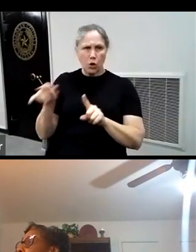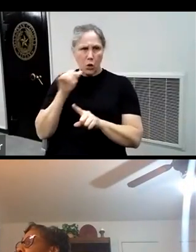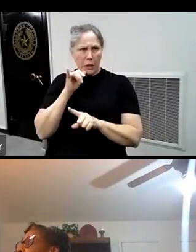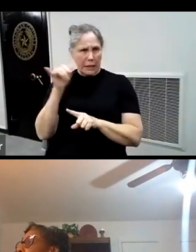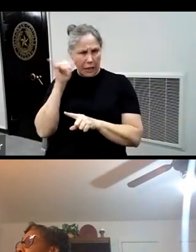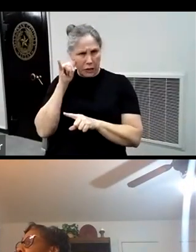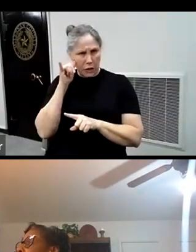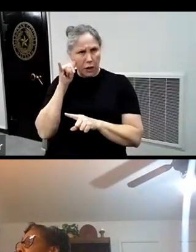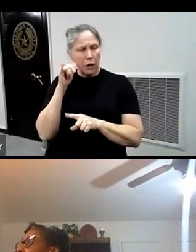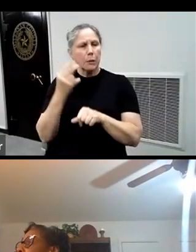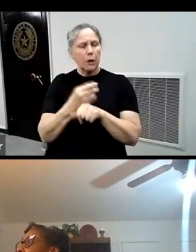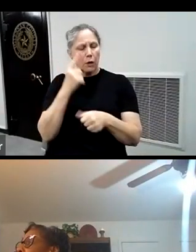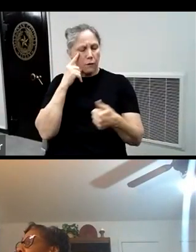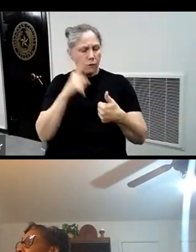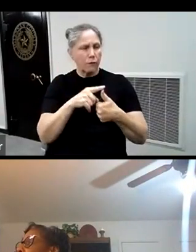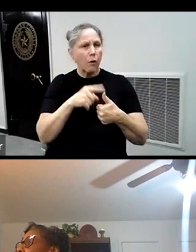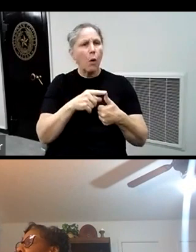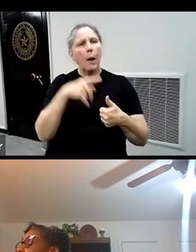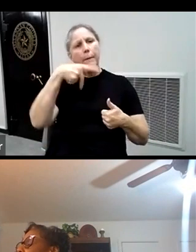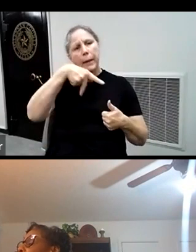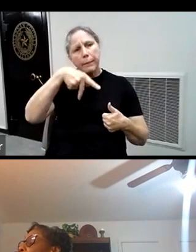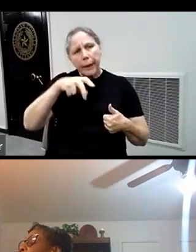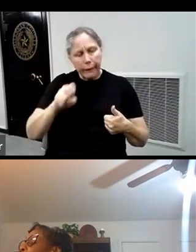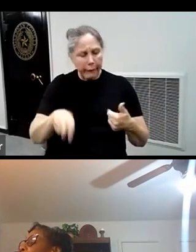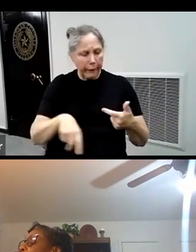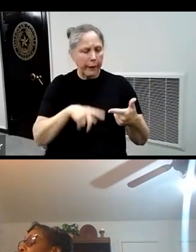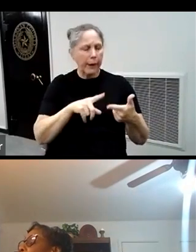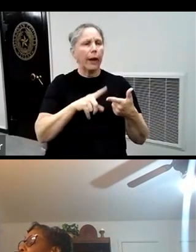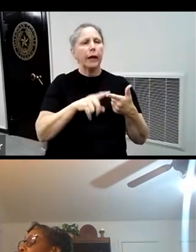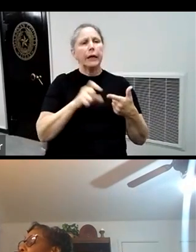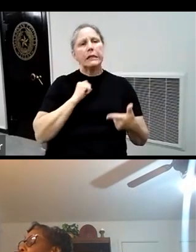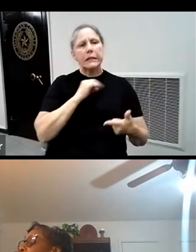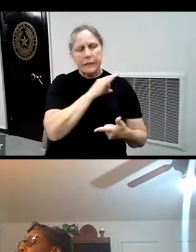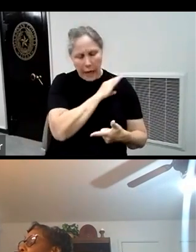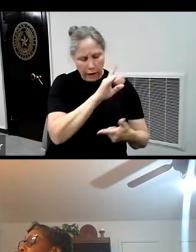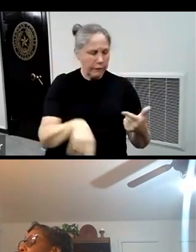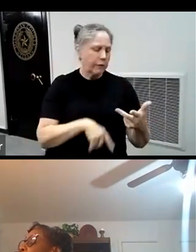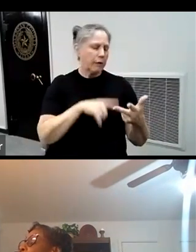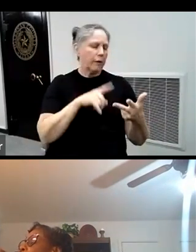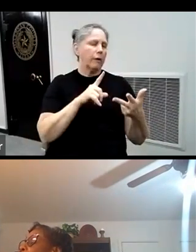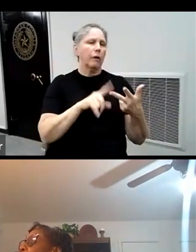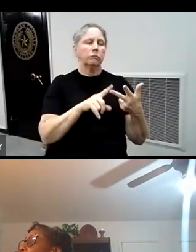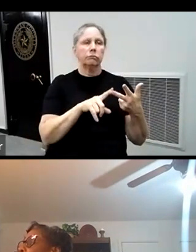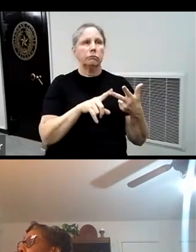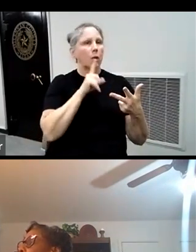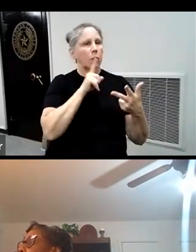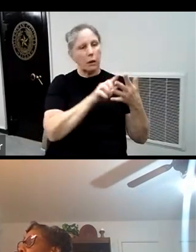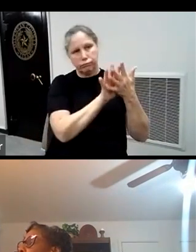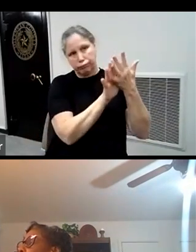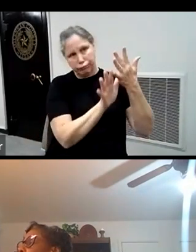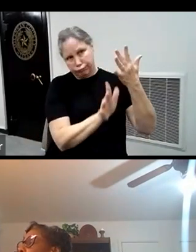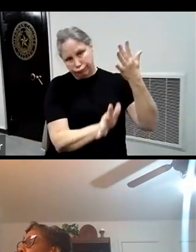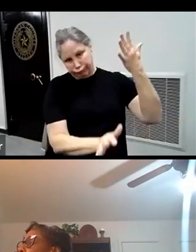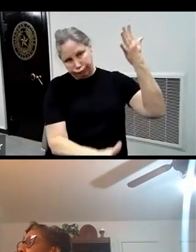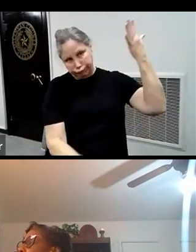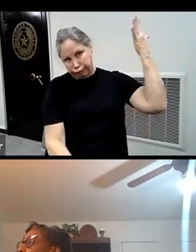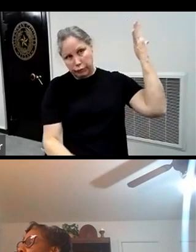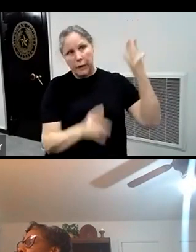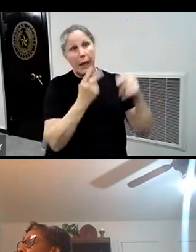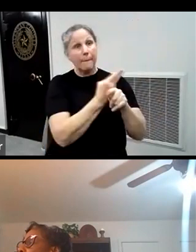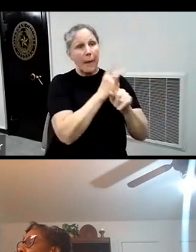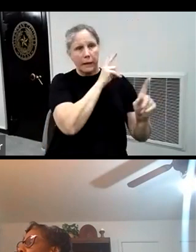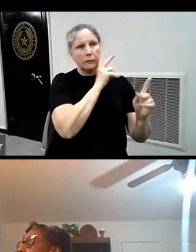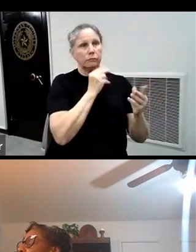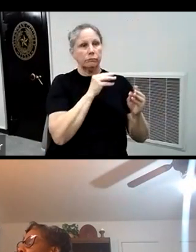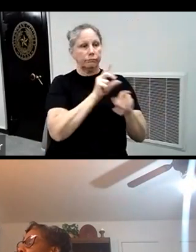yesterday, could be used for personal protective equipment, for additional staffing. There's really a laundry list of items that these could be used for. This